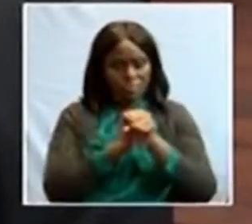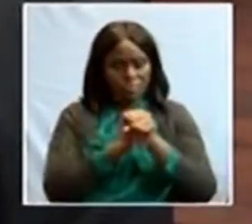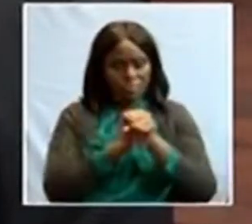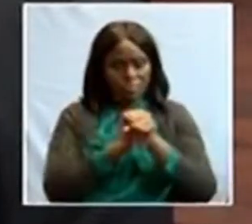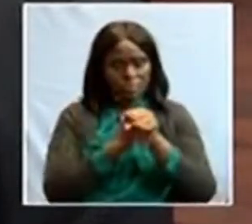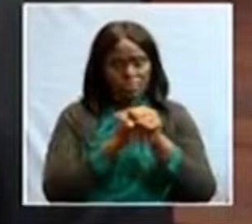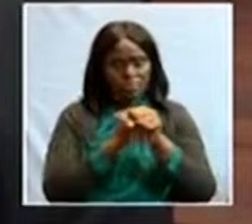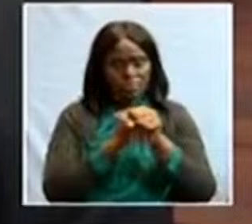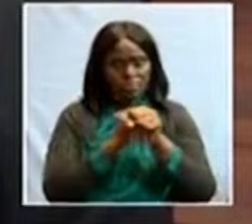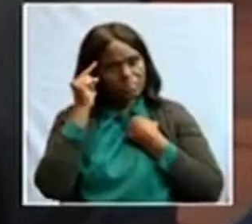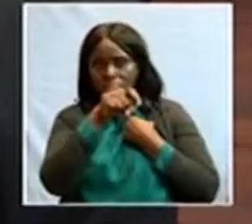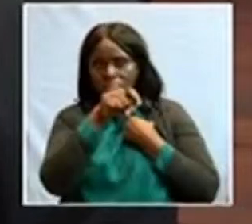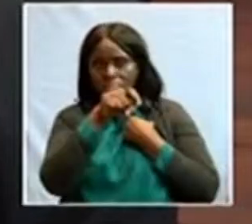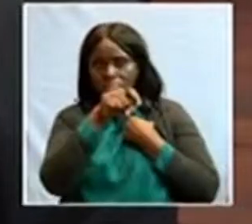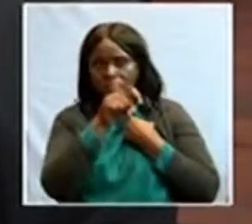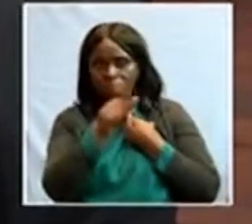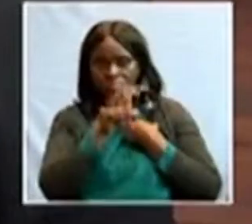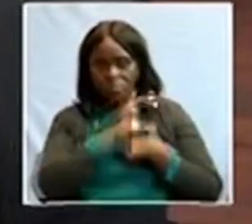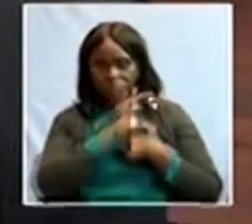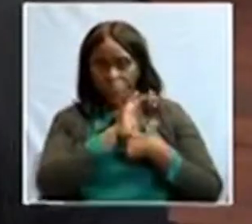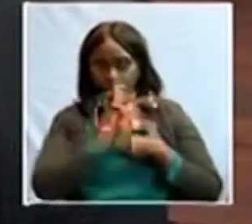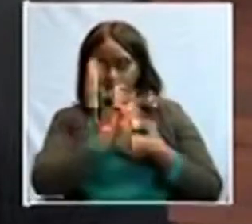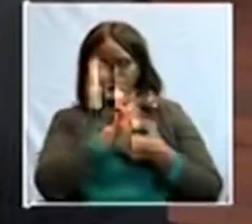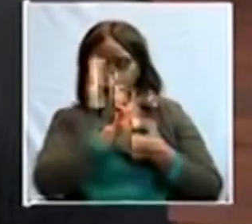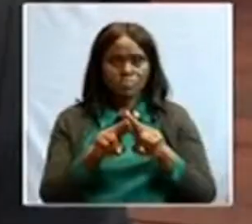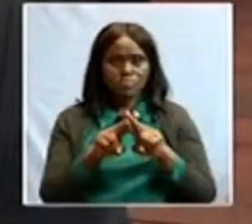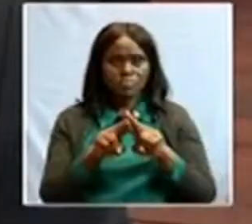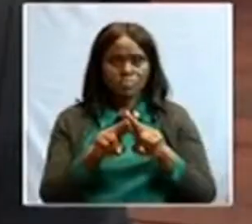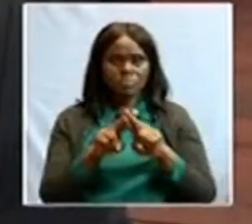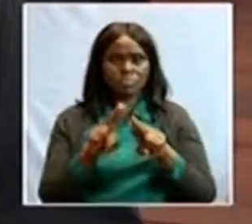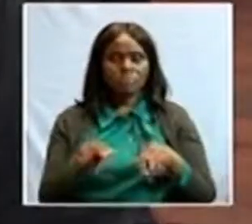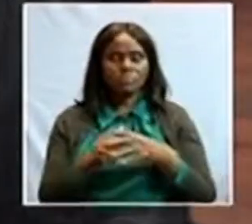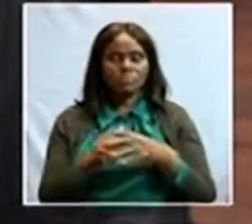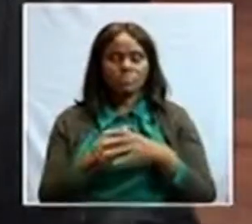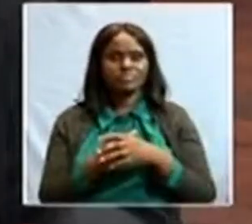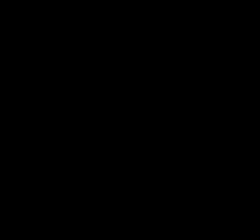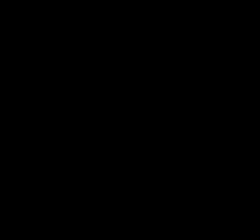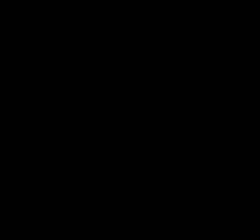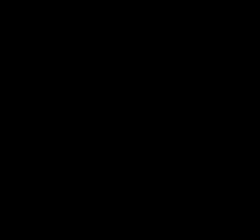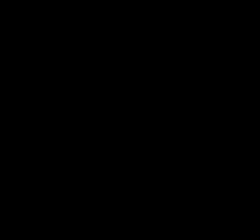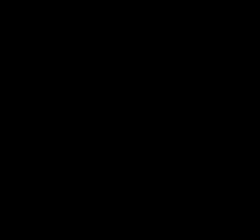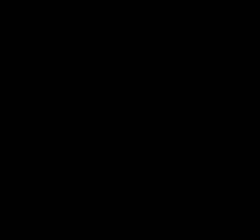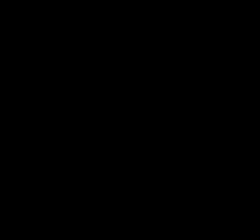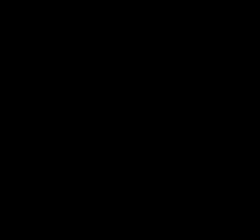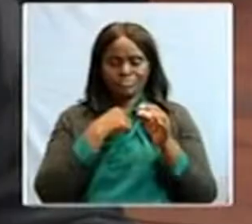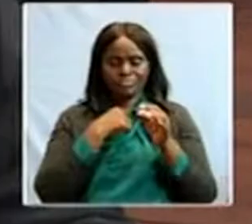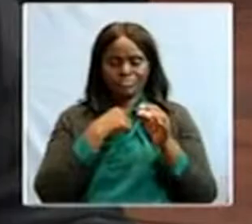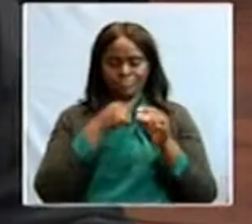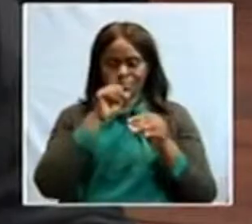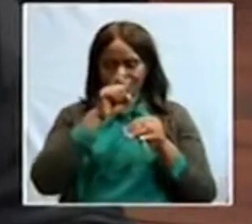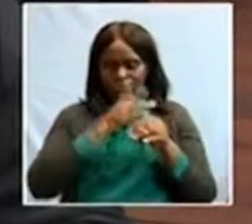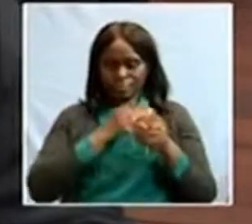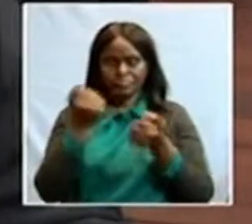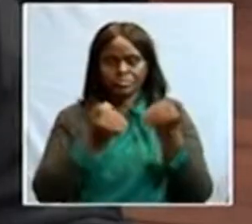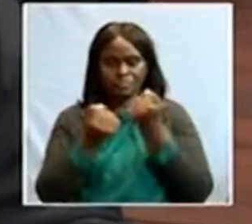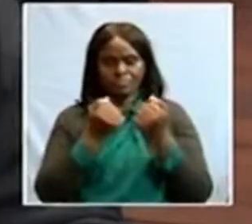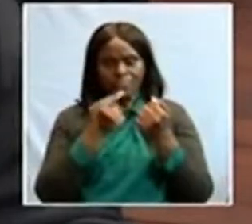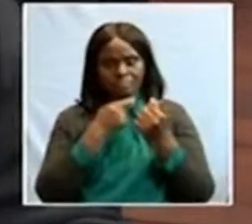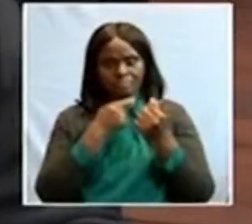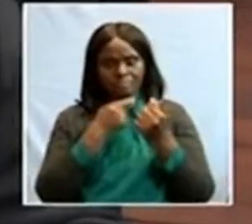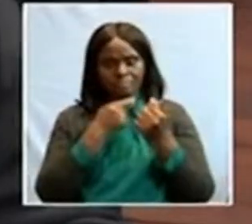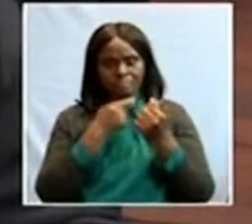think the insurance companies would honor, Chair. It's like I insure my vehicle, then I want to drive